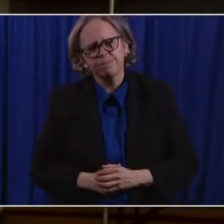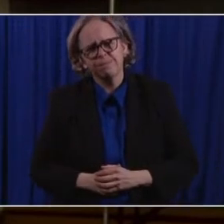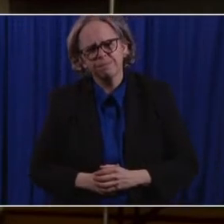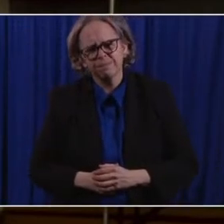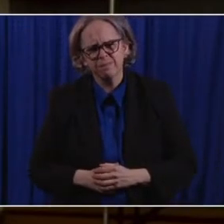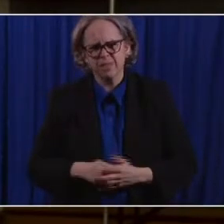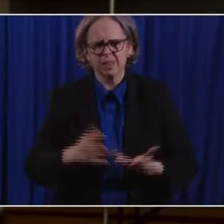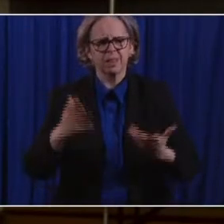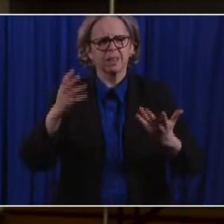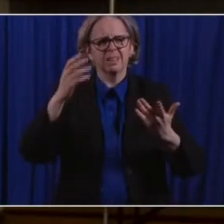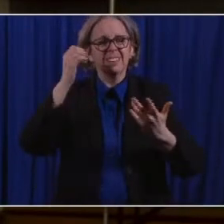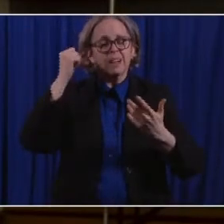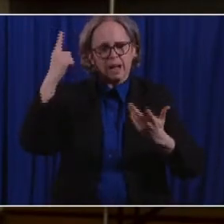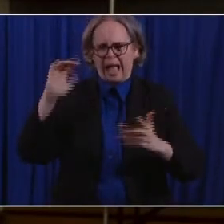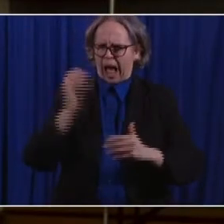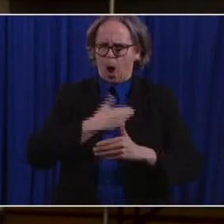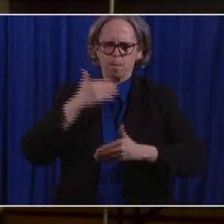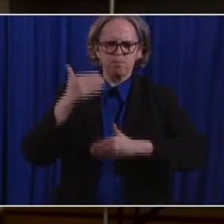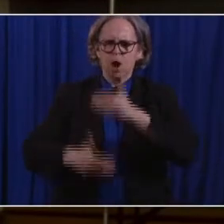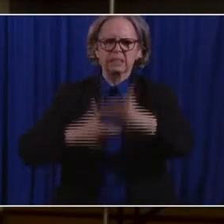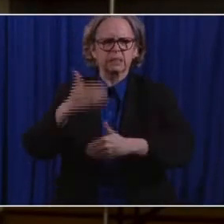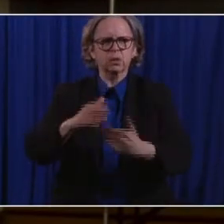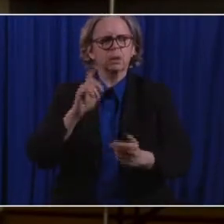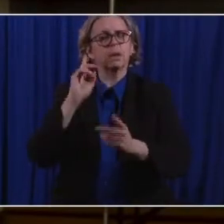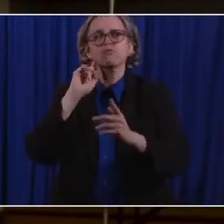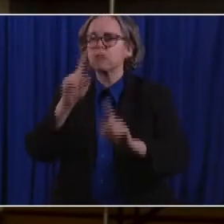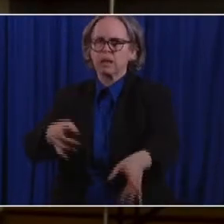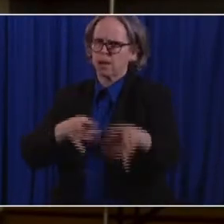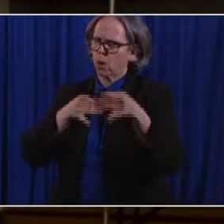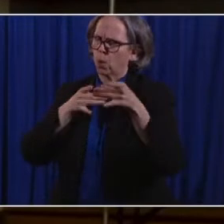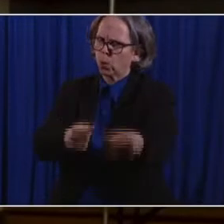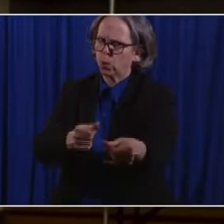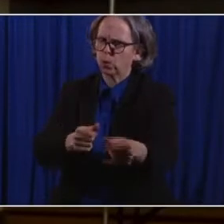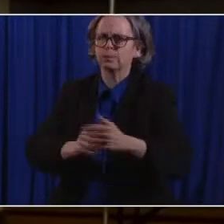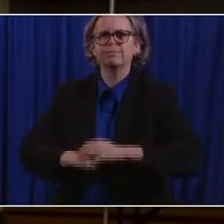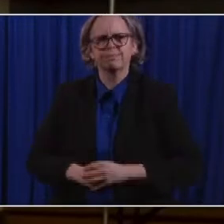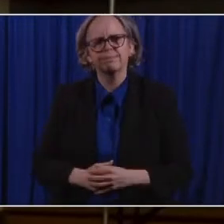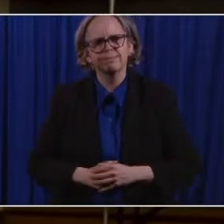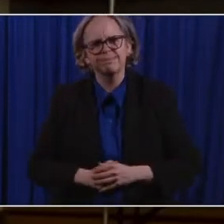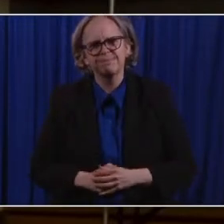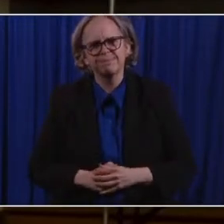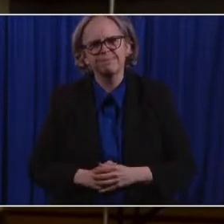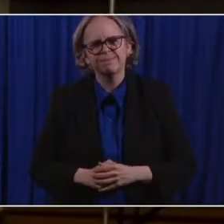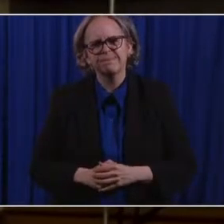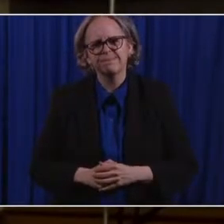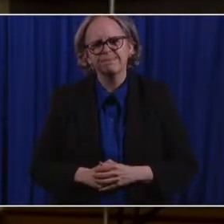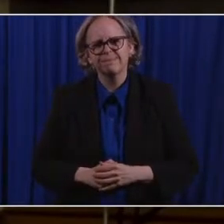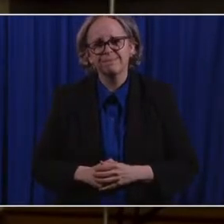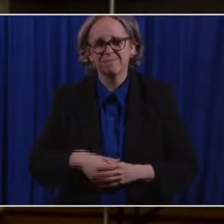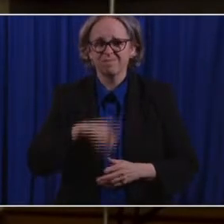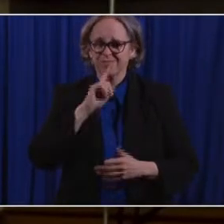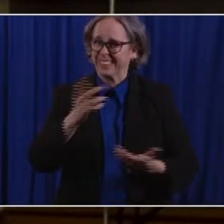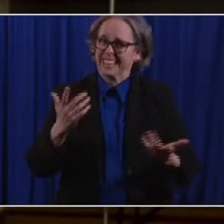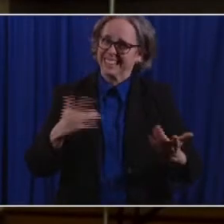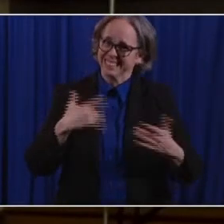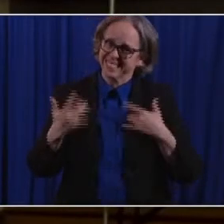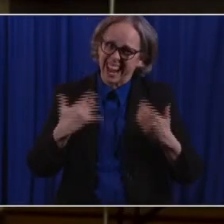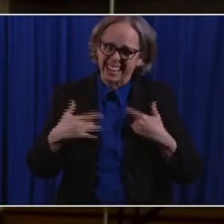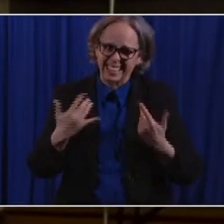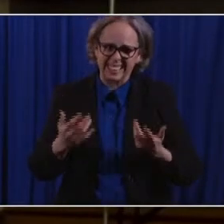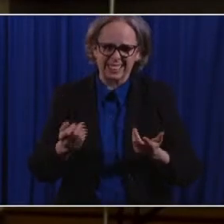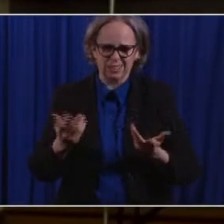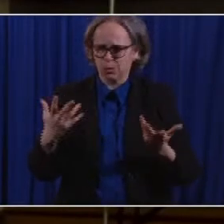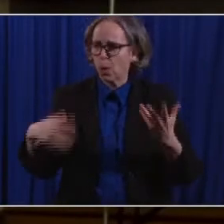it's convenient to those who are coming here. And then we're very excited as we move forward to transition to the Johnson &